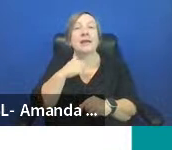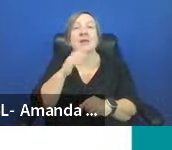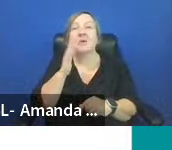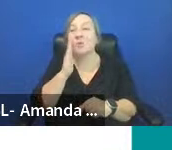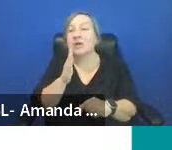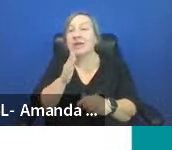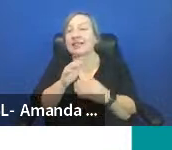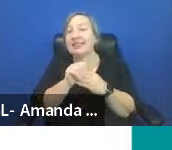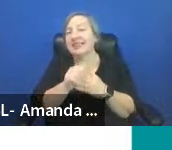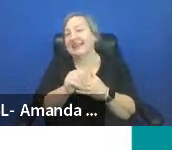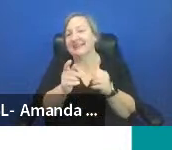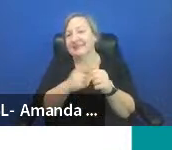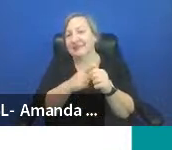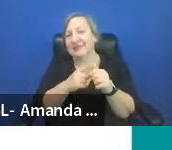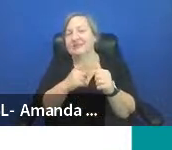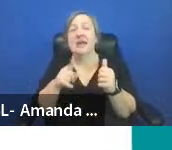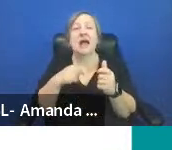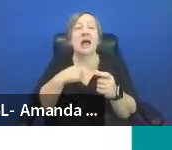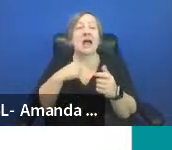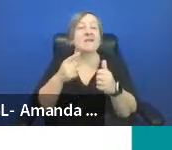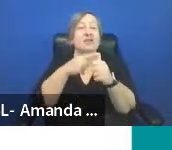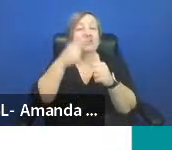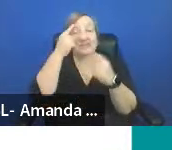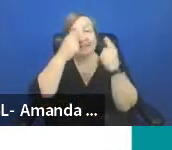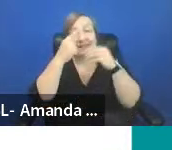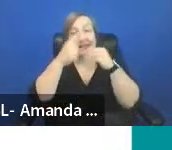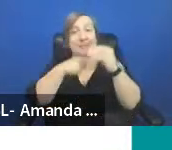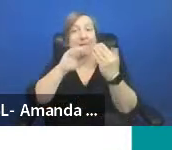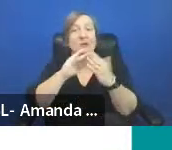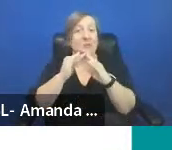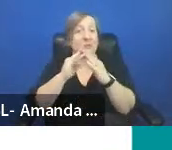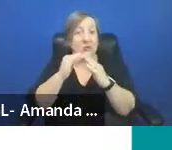just lead us off. When I first think about community, I think of